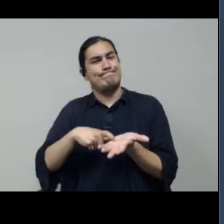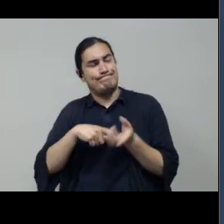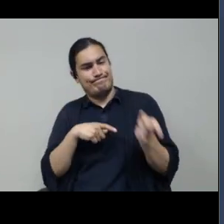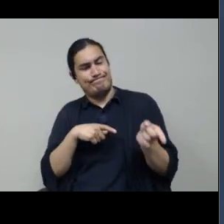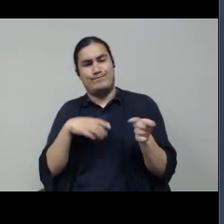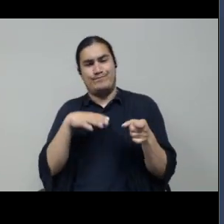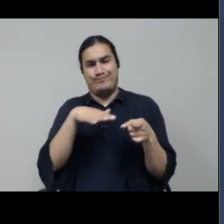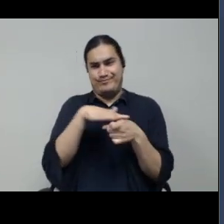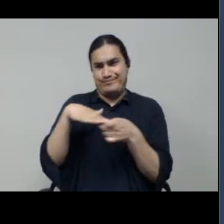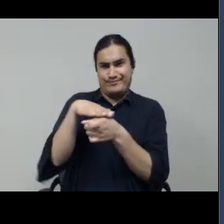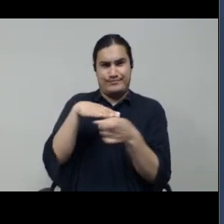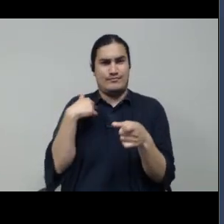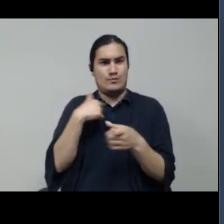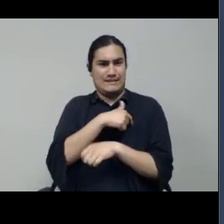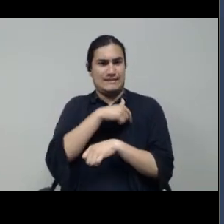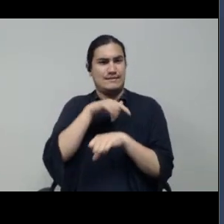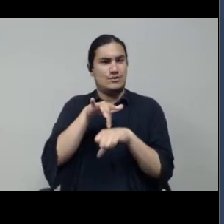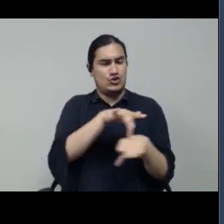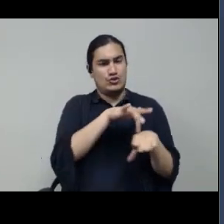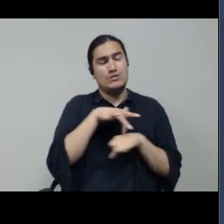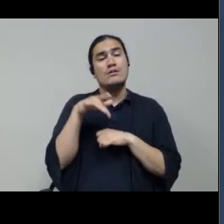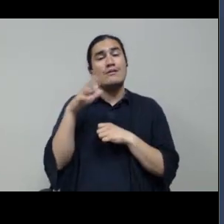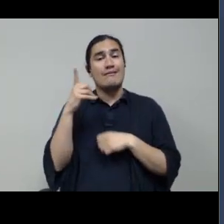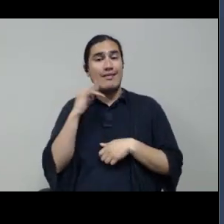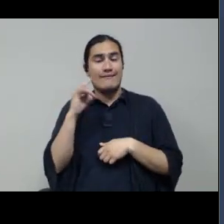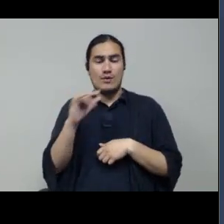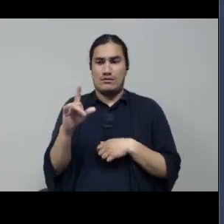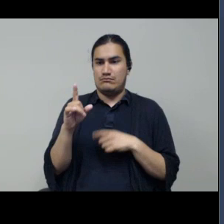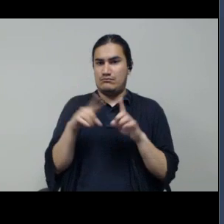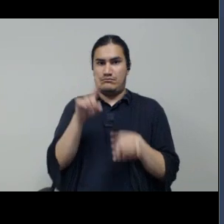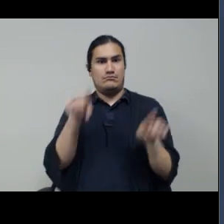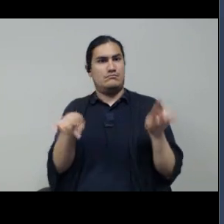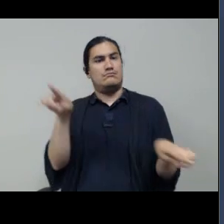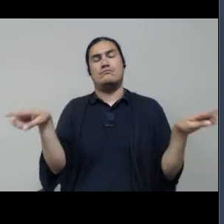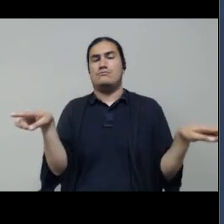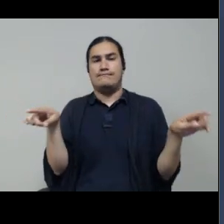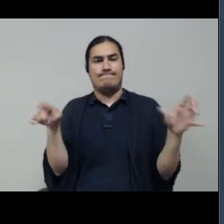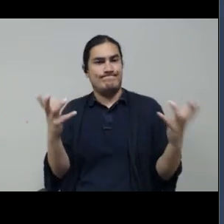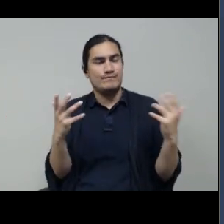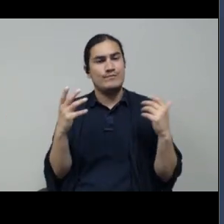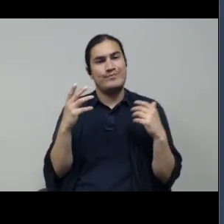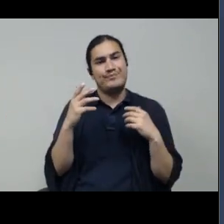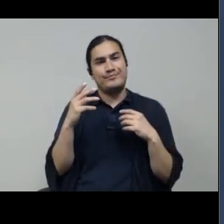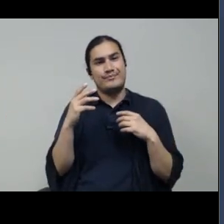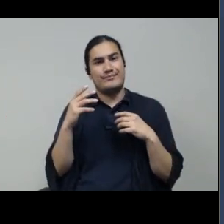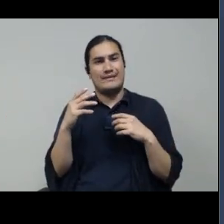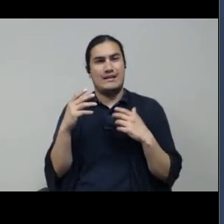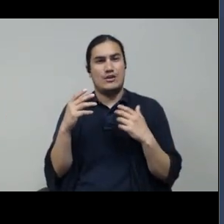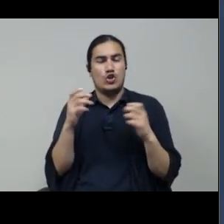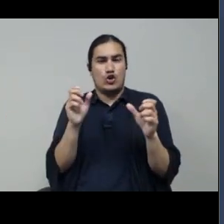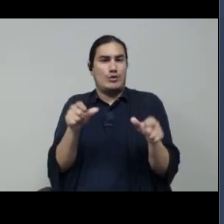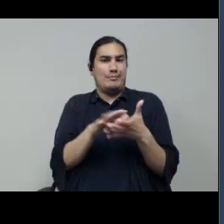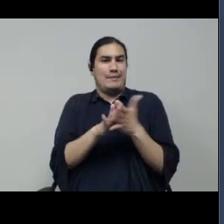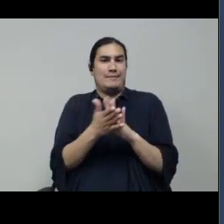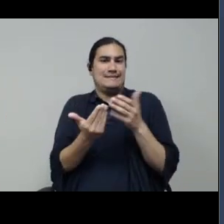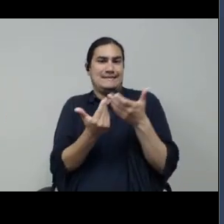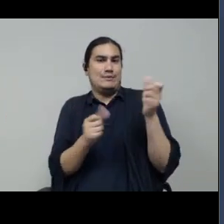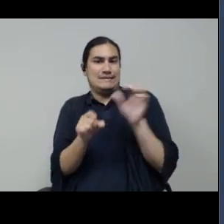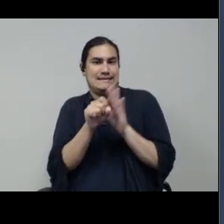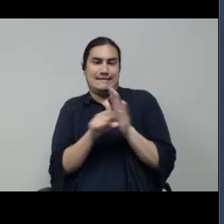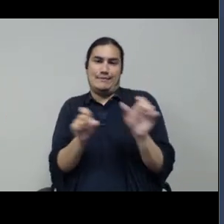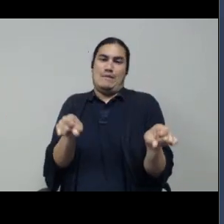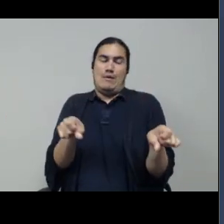regions that we're in. California can be you know, various states. If we had a choice between Southern, Northern, and Central, essentially we